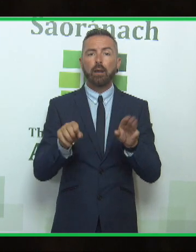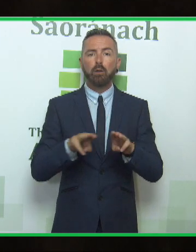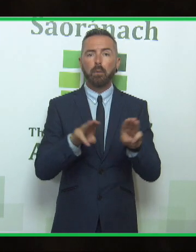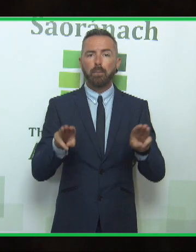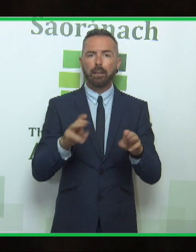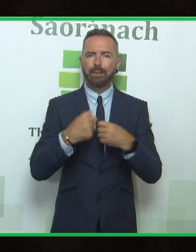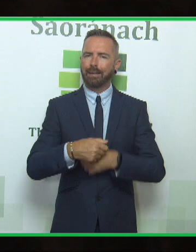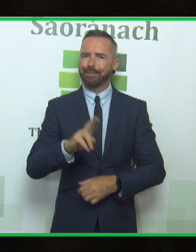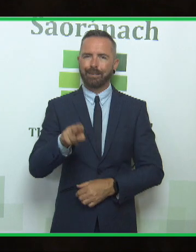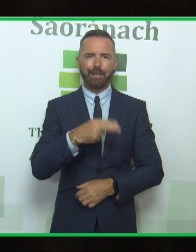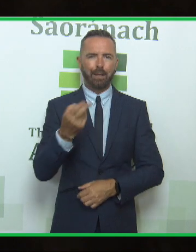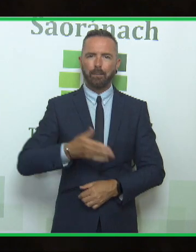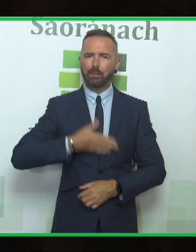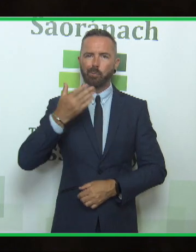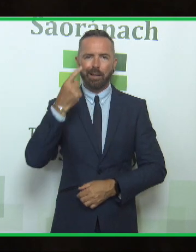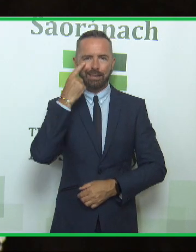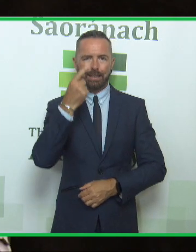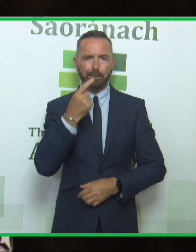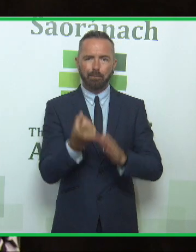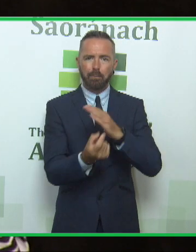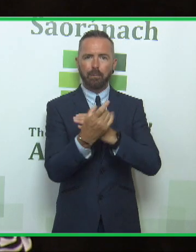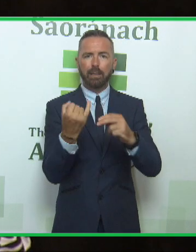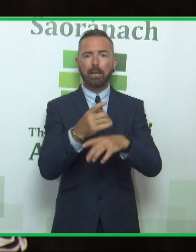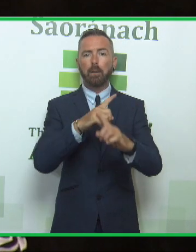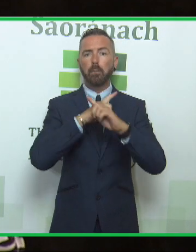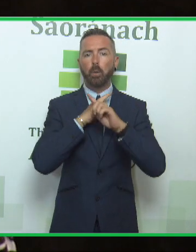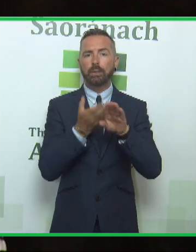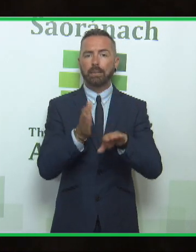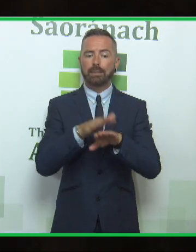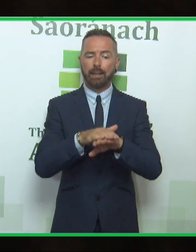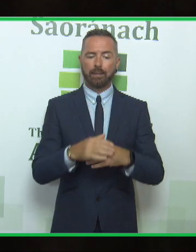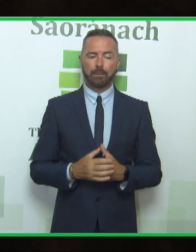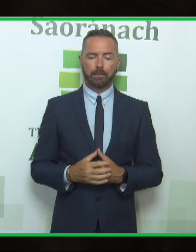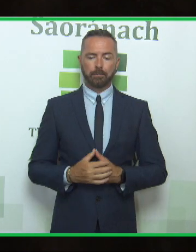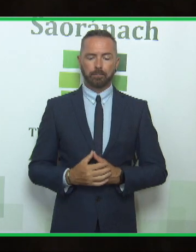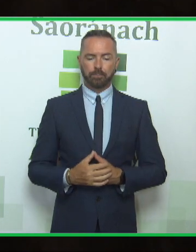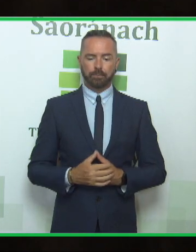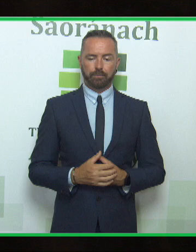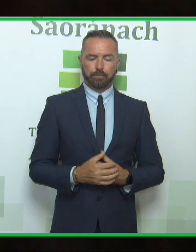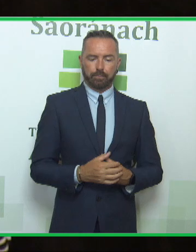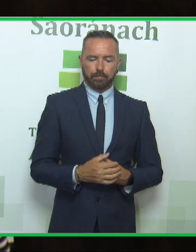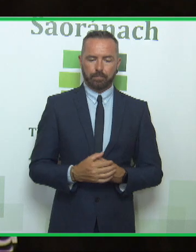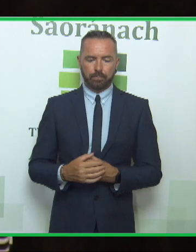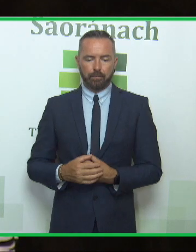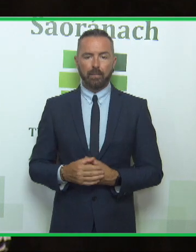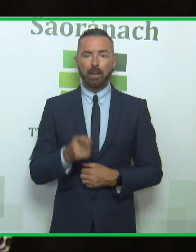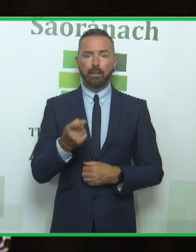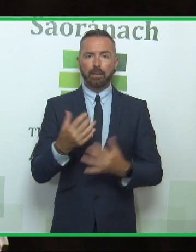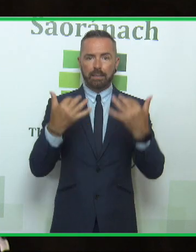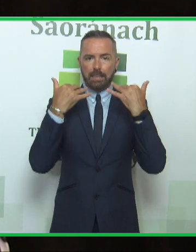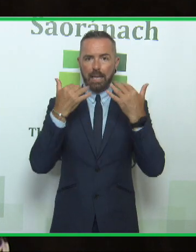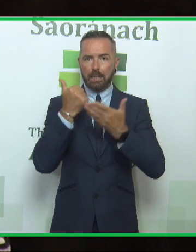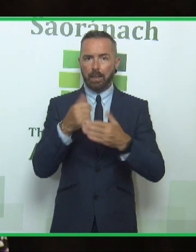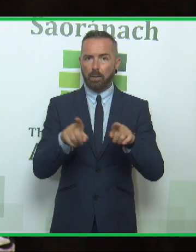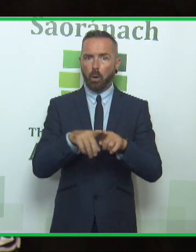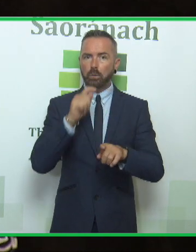see them appearing in poisoning deaths. Just 1 minute, Susan, please. Okay. The database also can tell us where